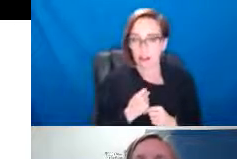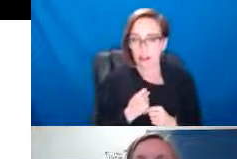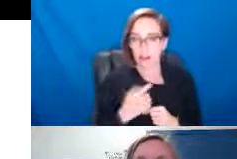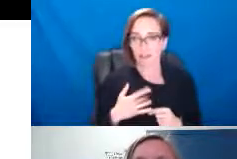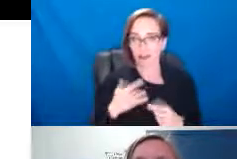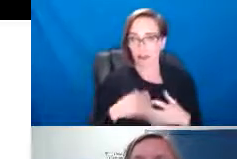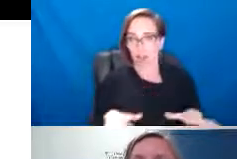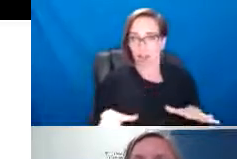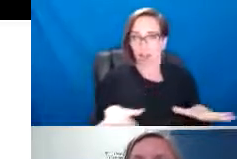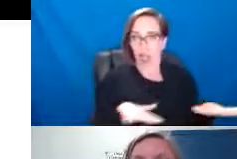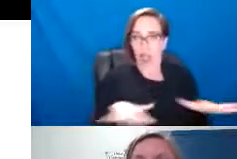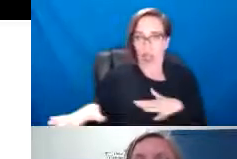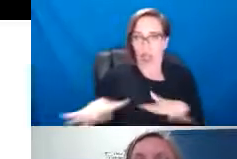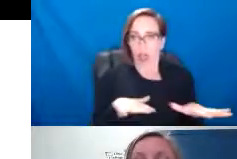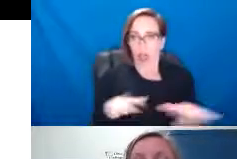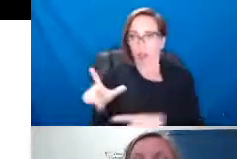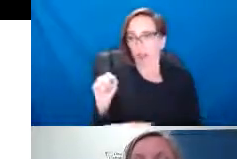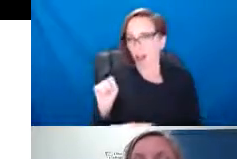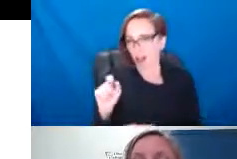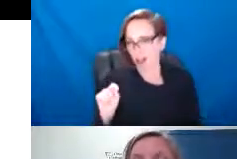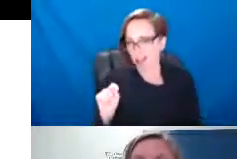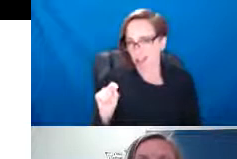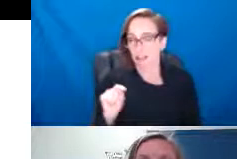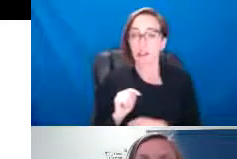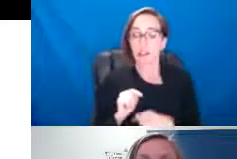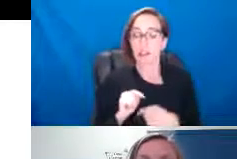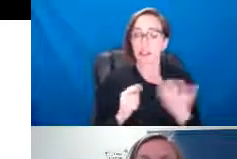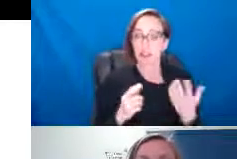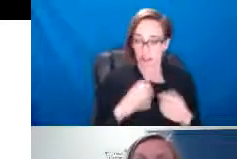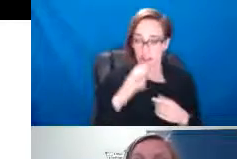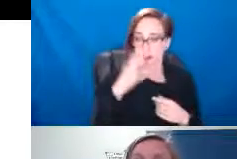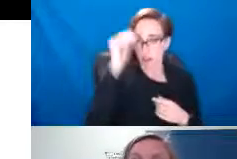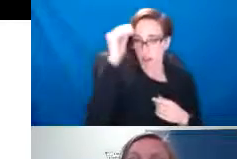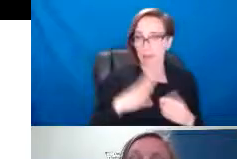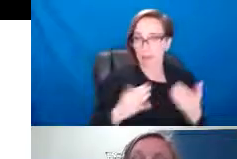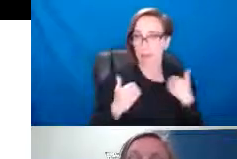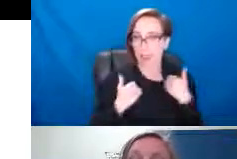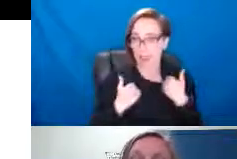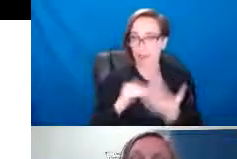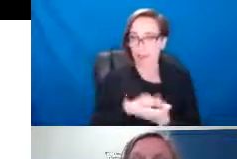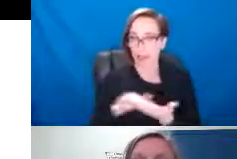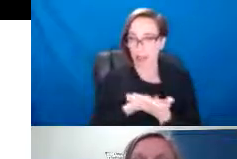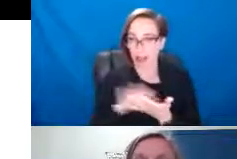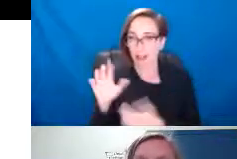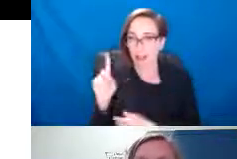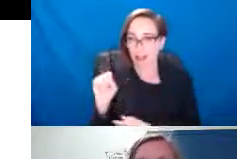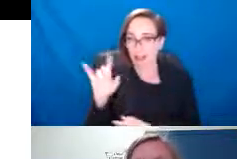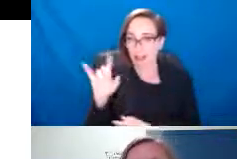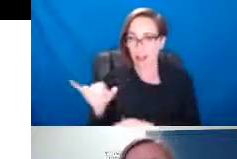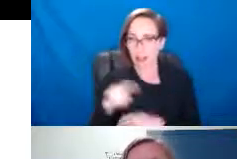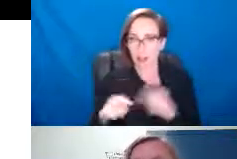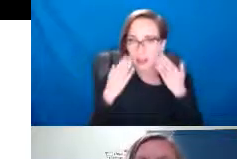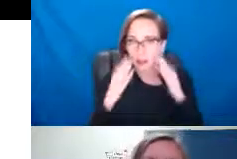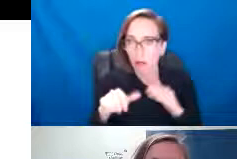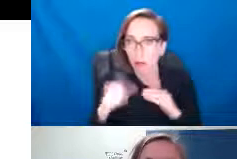lost. The only thing that he had was his Braille display, and didn't know any other technology,